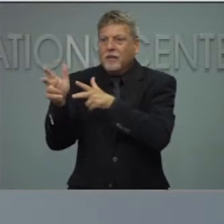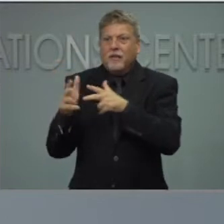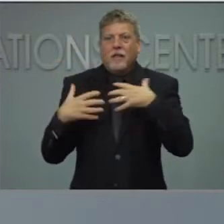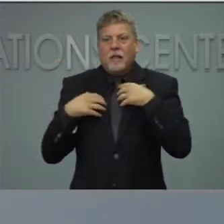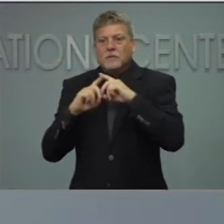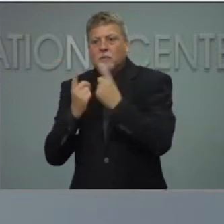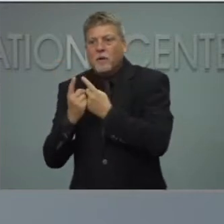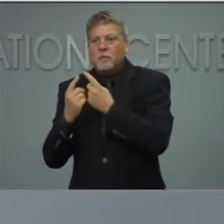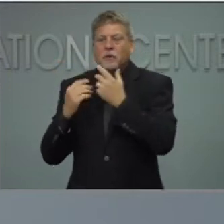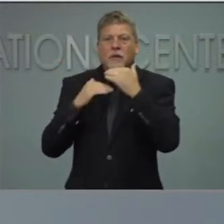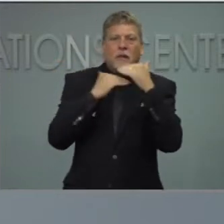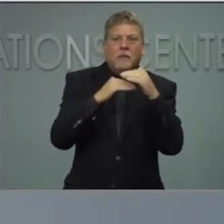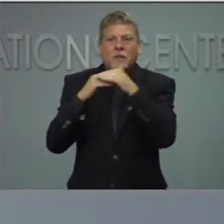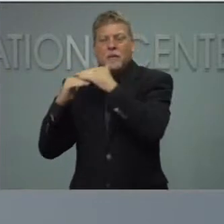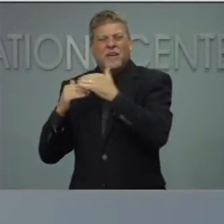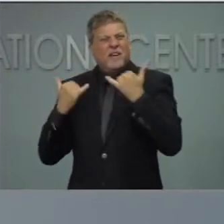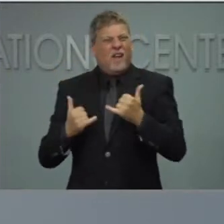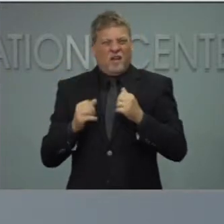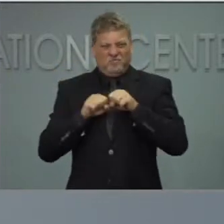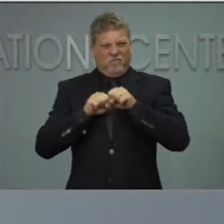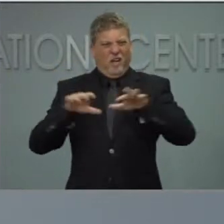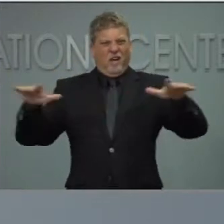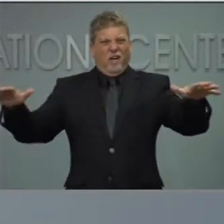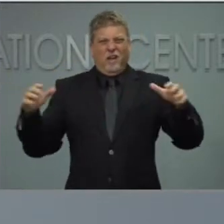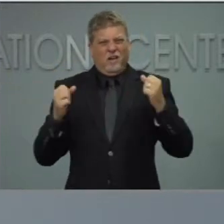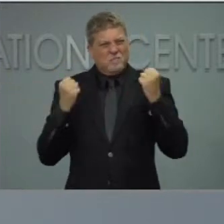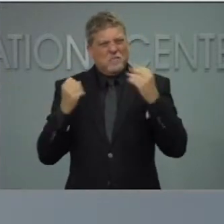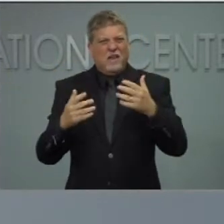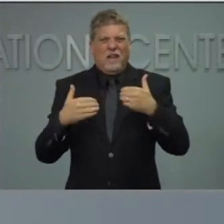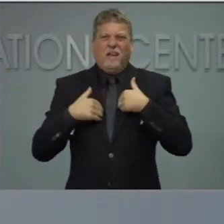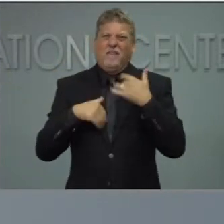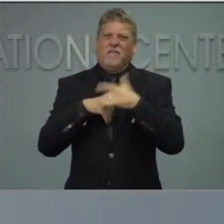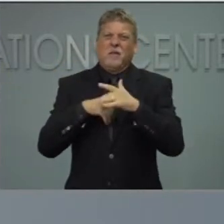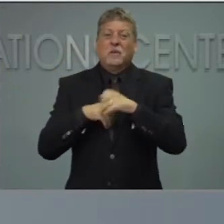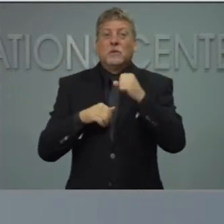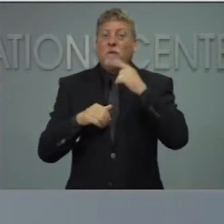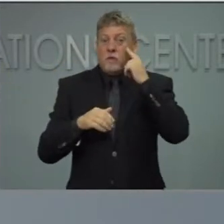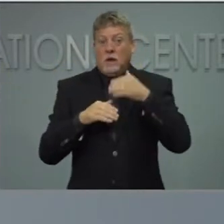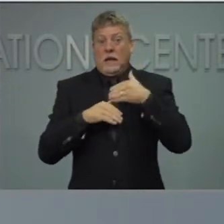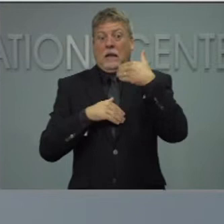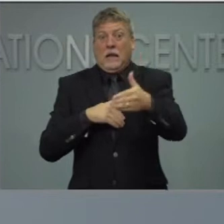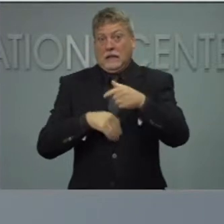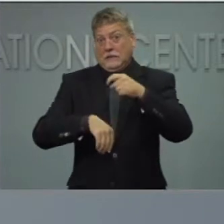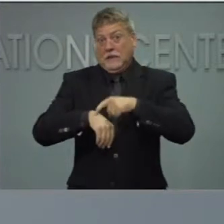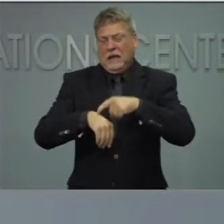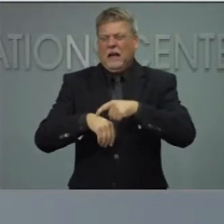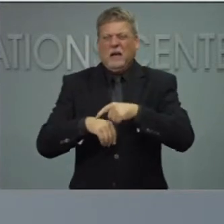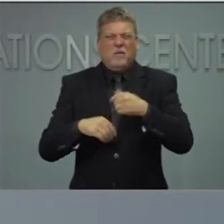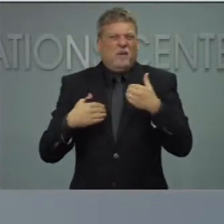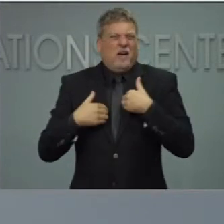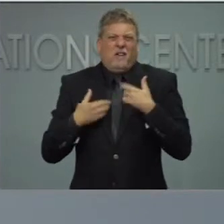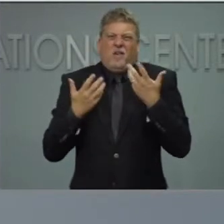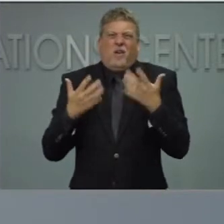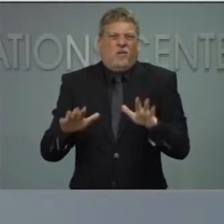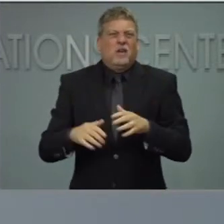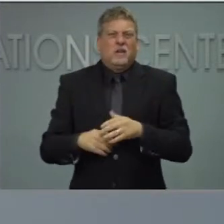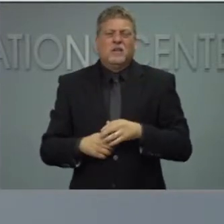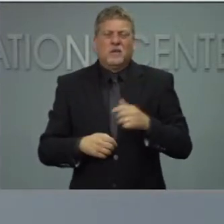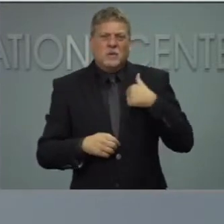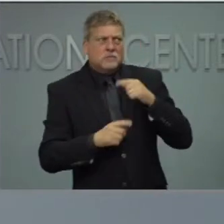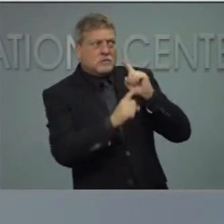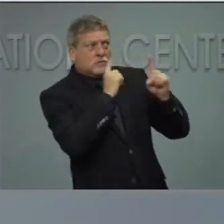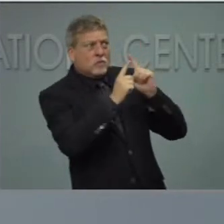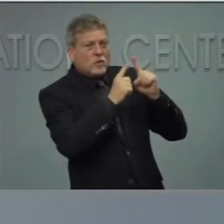think about getting ourselves ready for those third booster shots. But we have a lot of different permutations. Already been on the phone with our vaccine